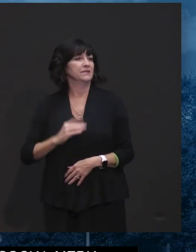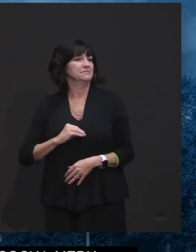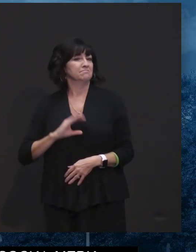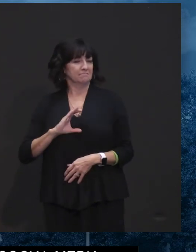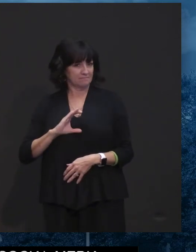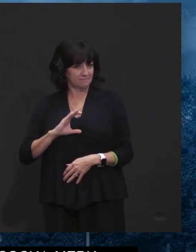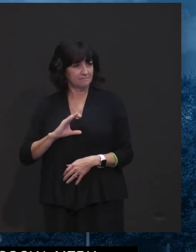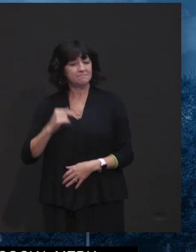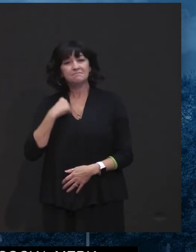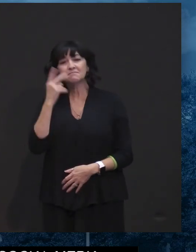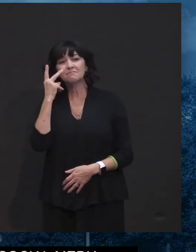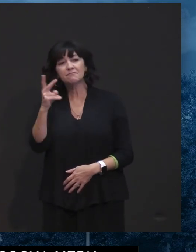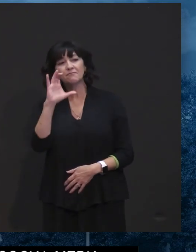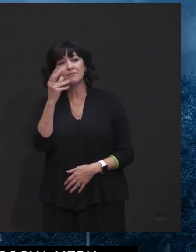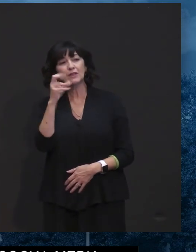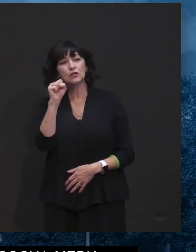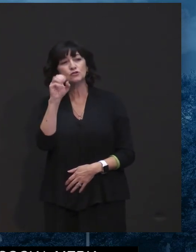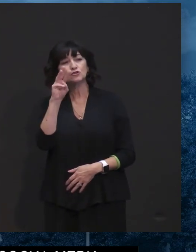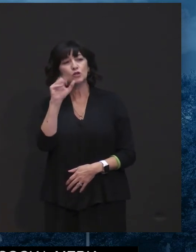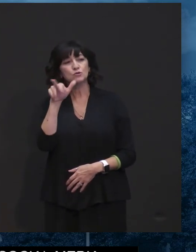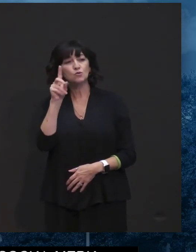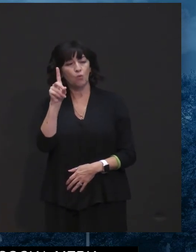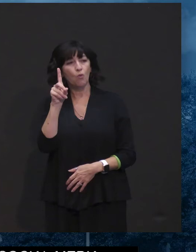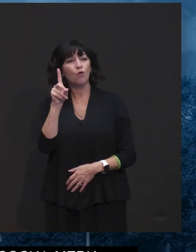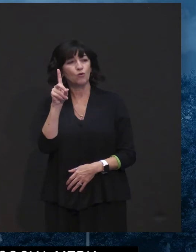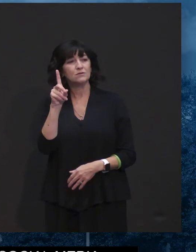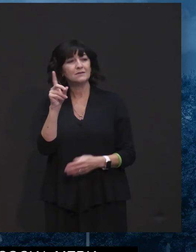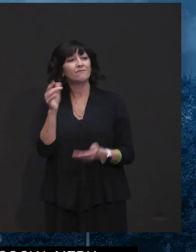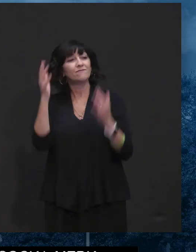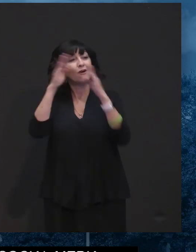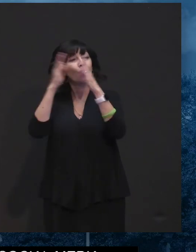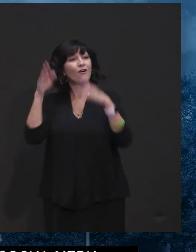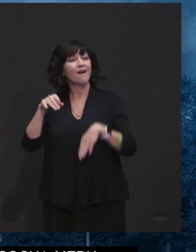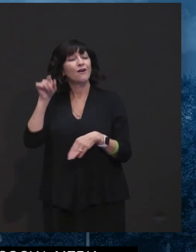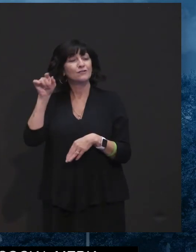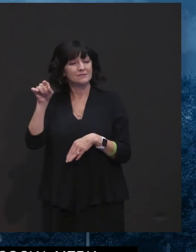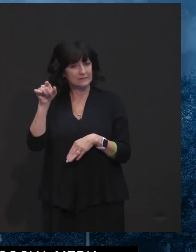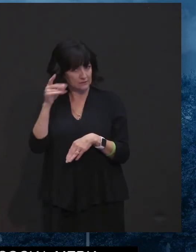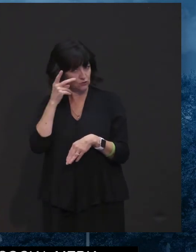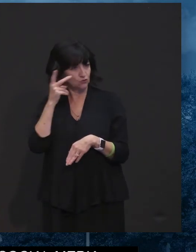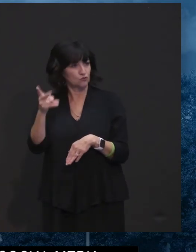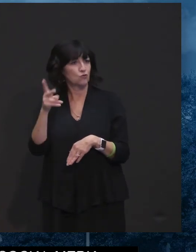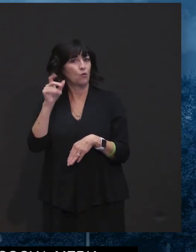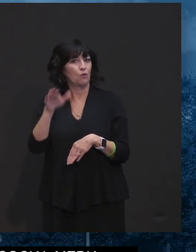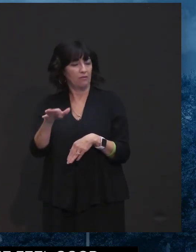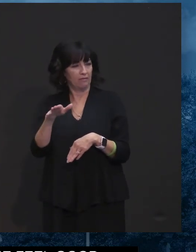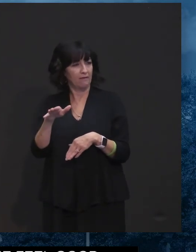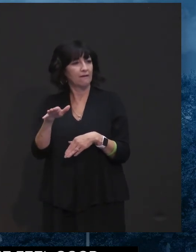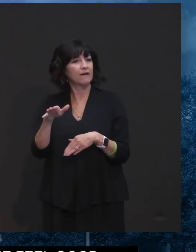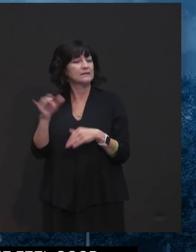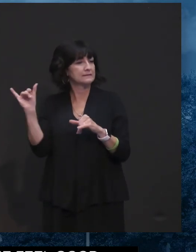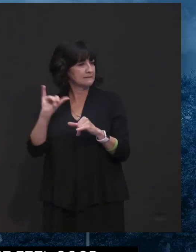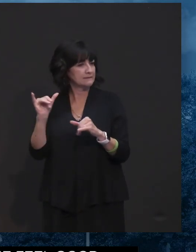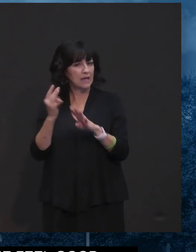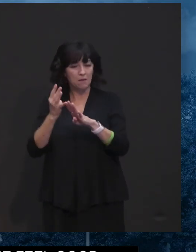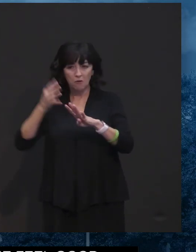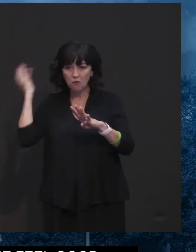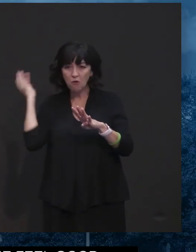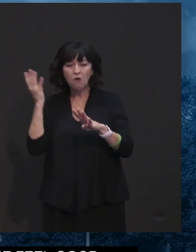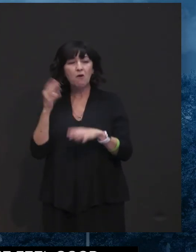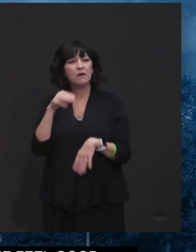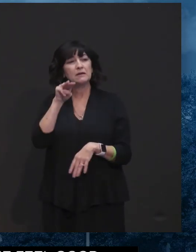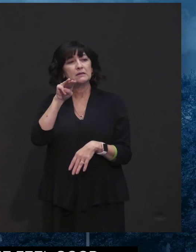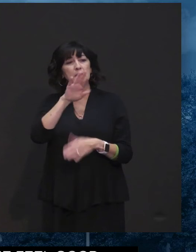Firehouse, same kind of thing. The line went across the street, and from there to Middletown High School, same thing, big long